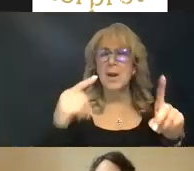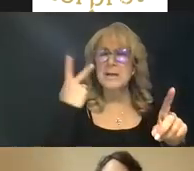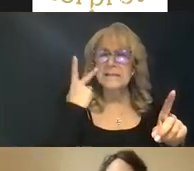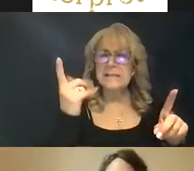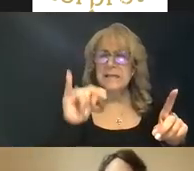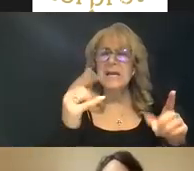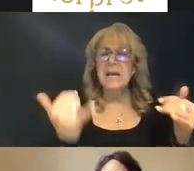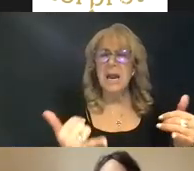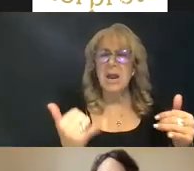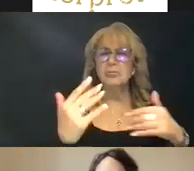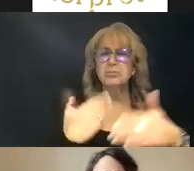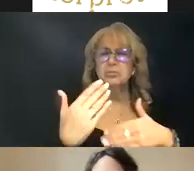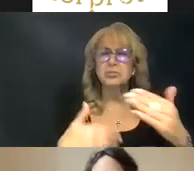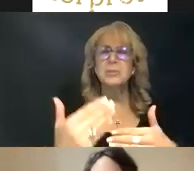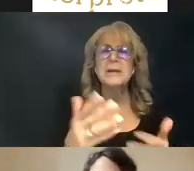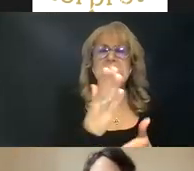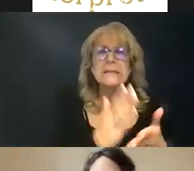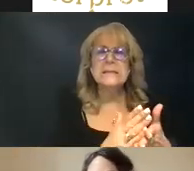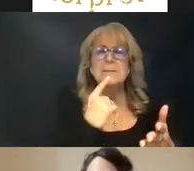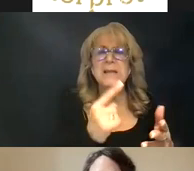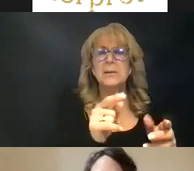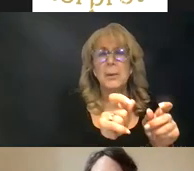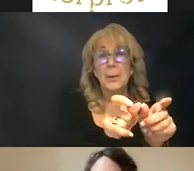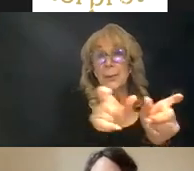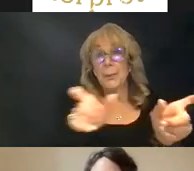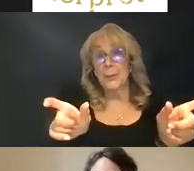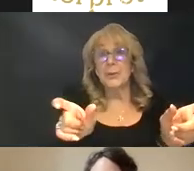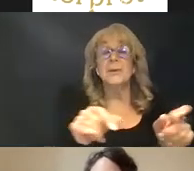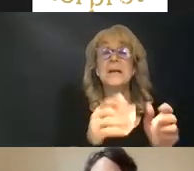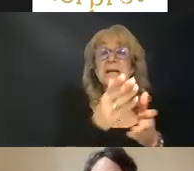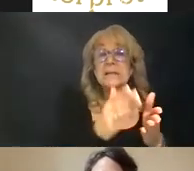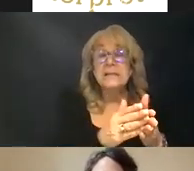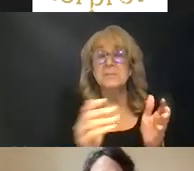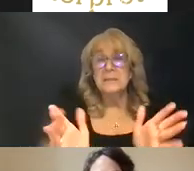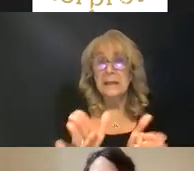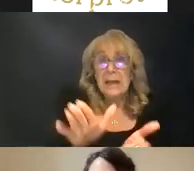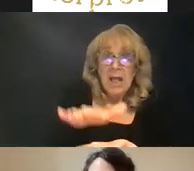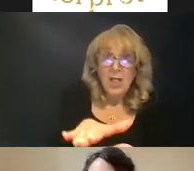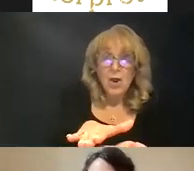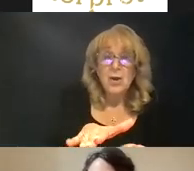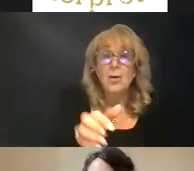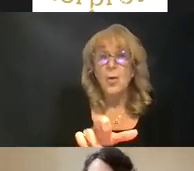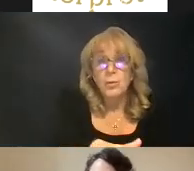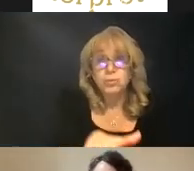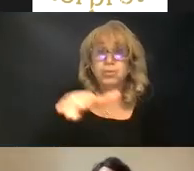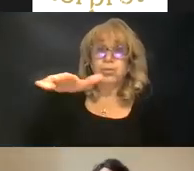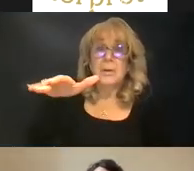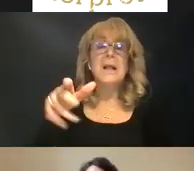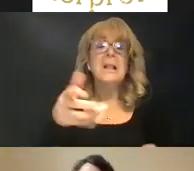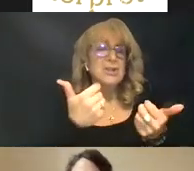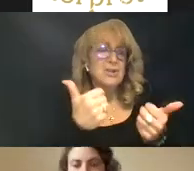further apart, and some that they will move together, and some that nothing much will happen. Well, let's try to do the experiment